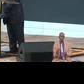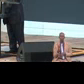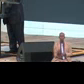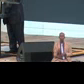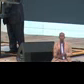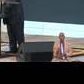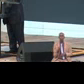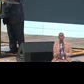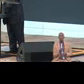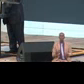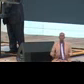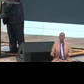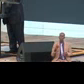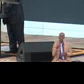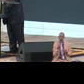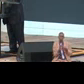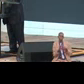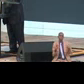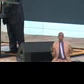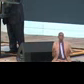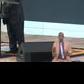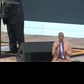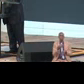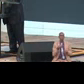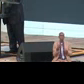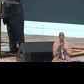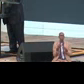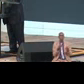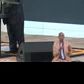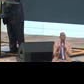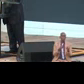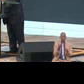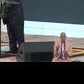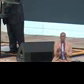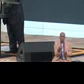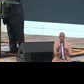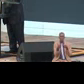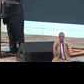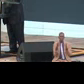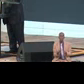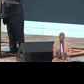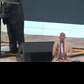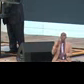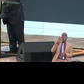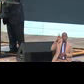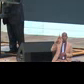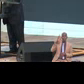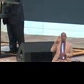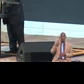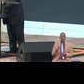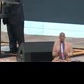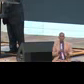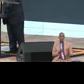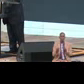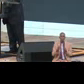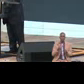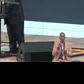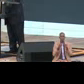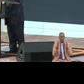The Lord is releasing us from fighting any enemy. He will fight the enemies on